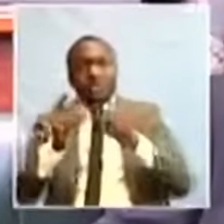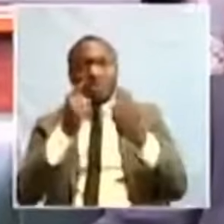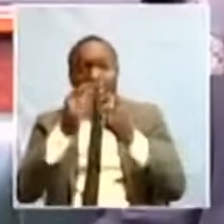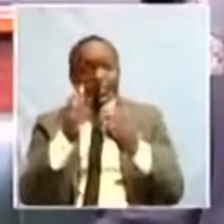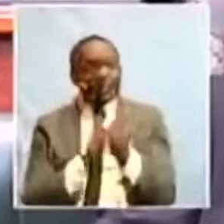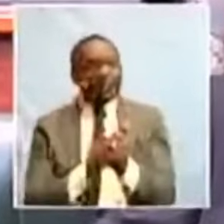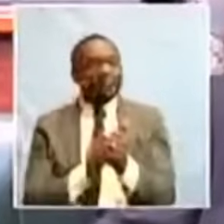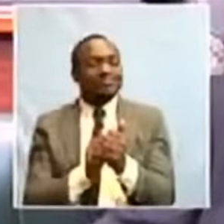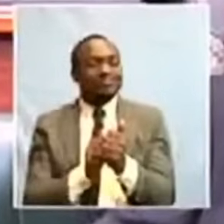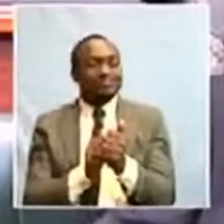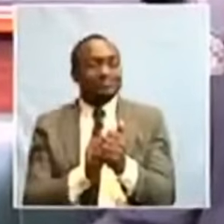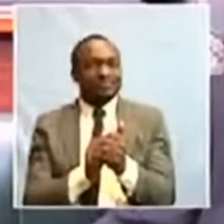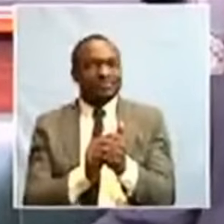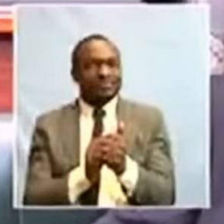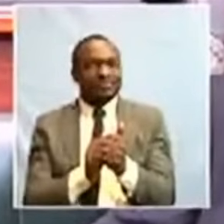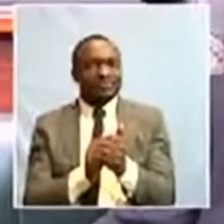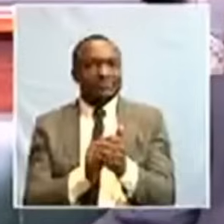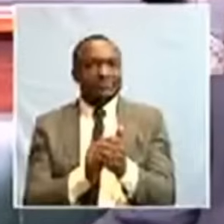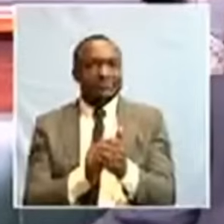concerned about.